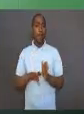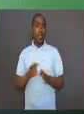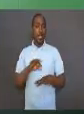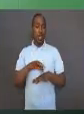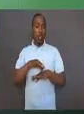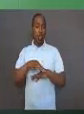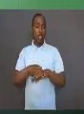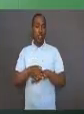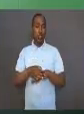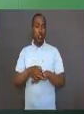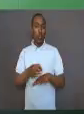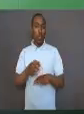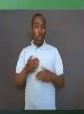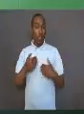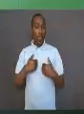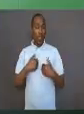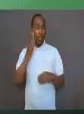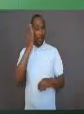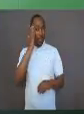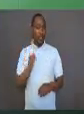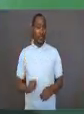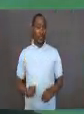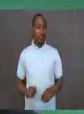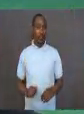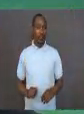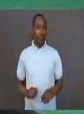skin and in your body?